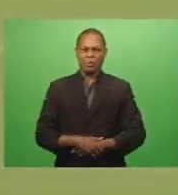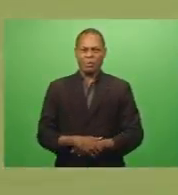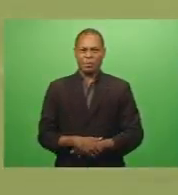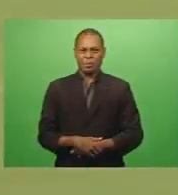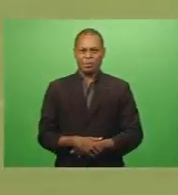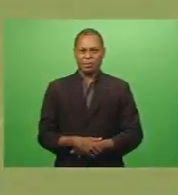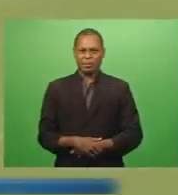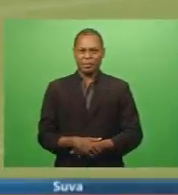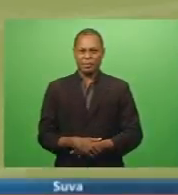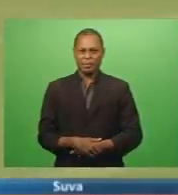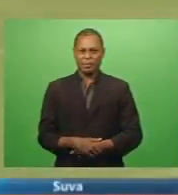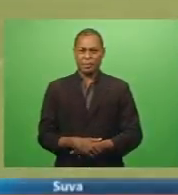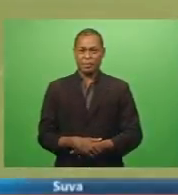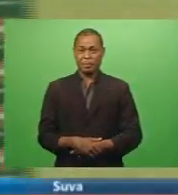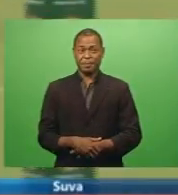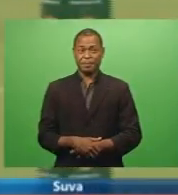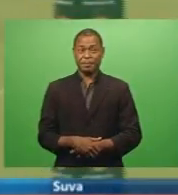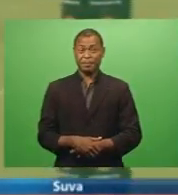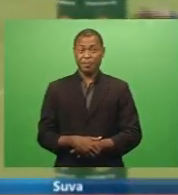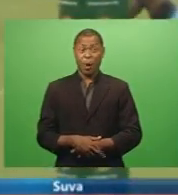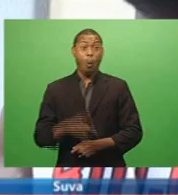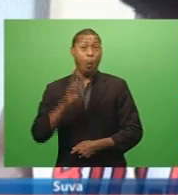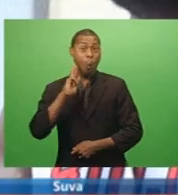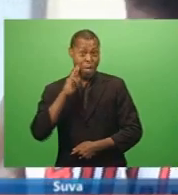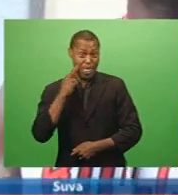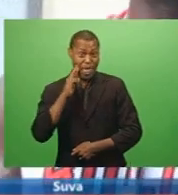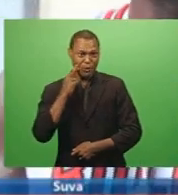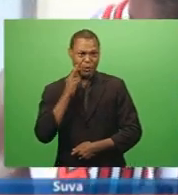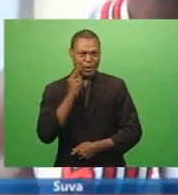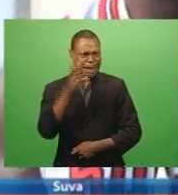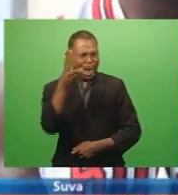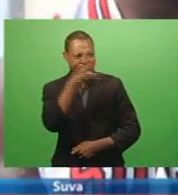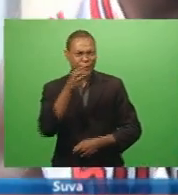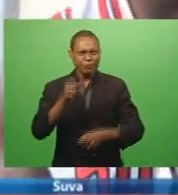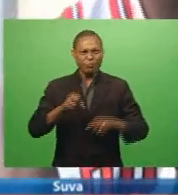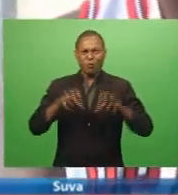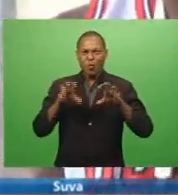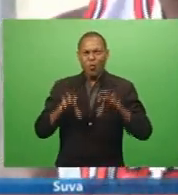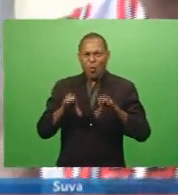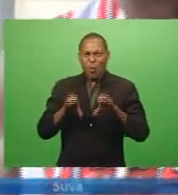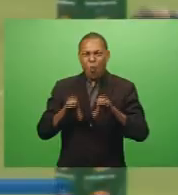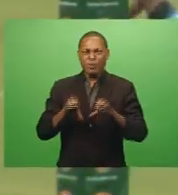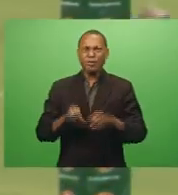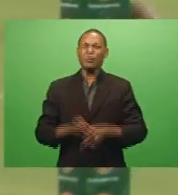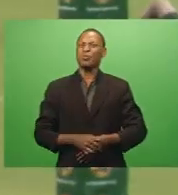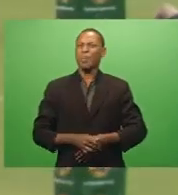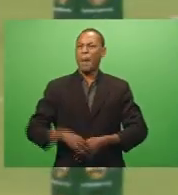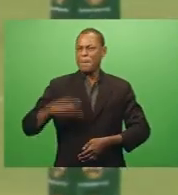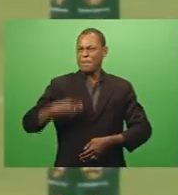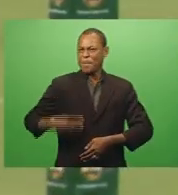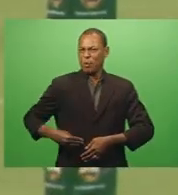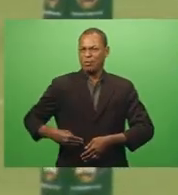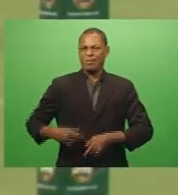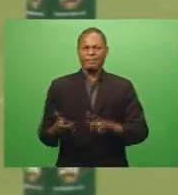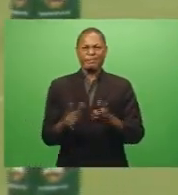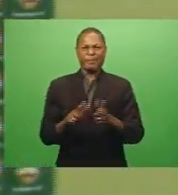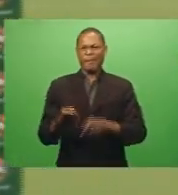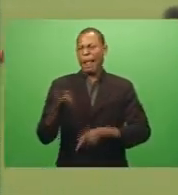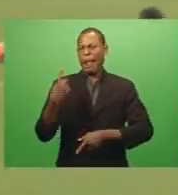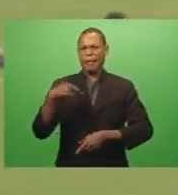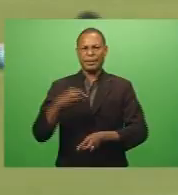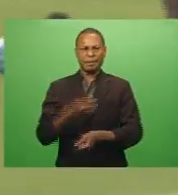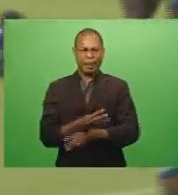Diamond. Nawanawilangi caught the eye of coach Isake Katunimbao during the Maris Sevens last month. We have